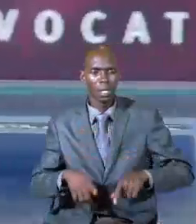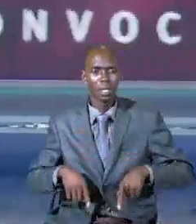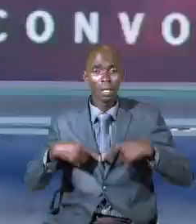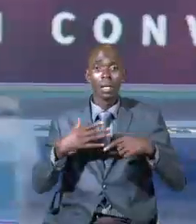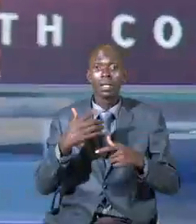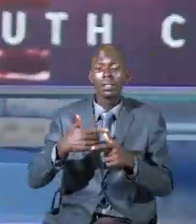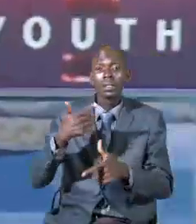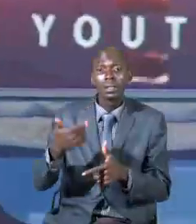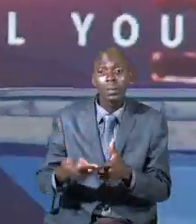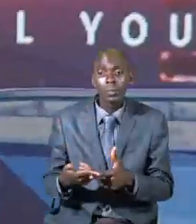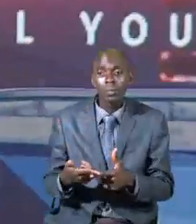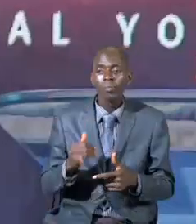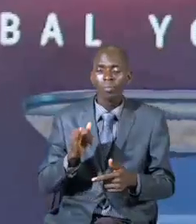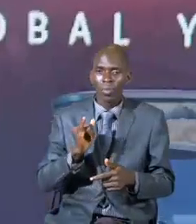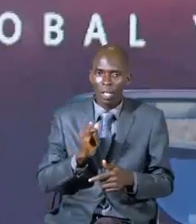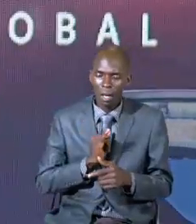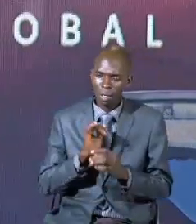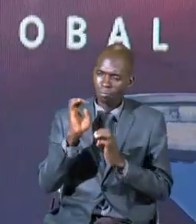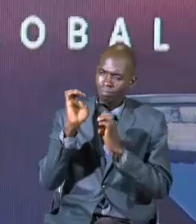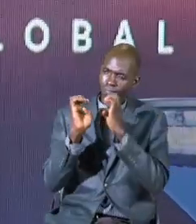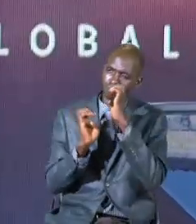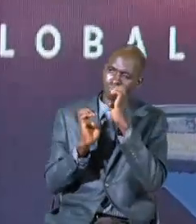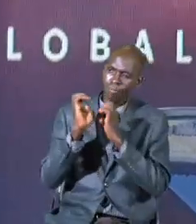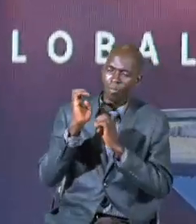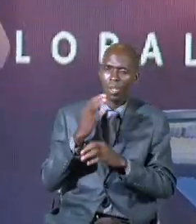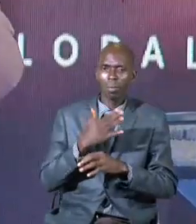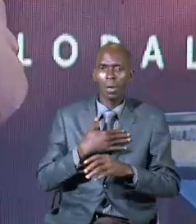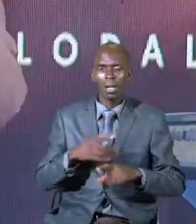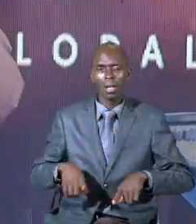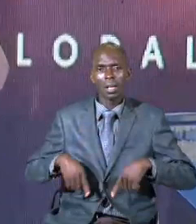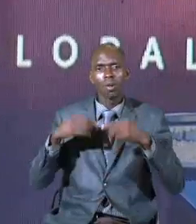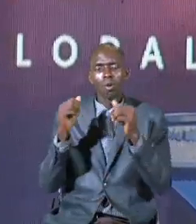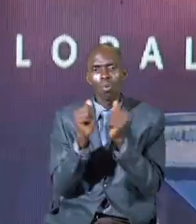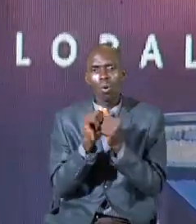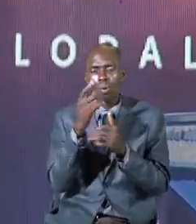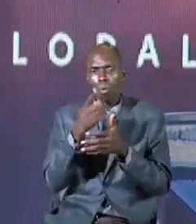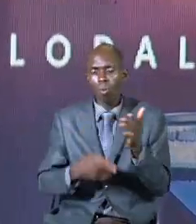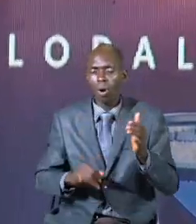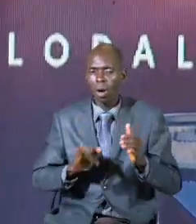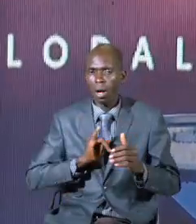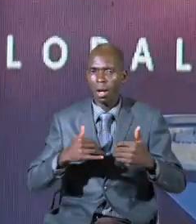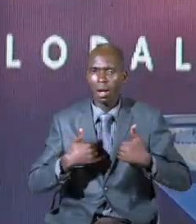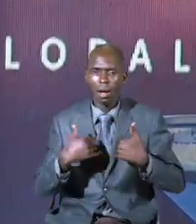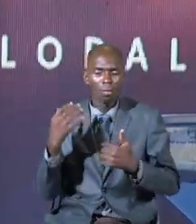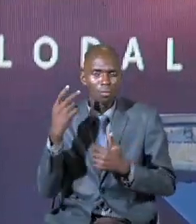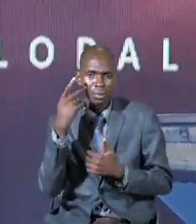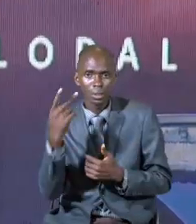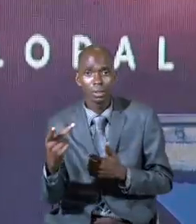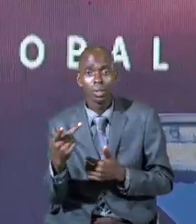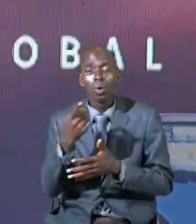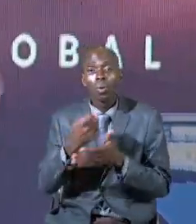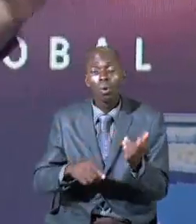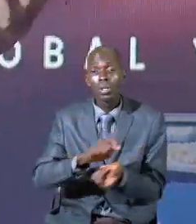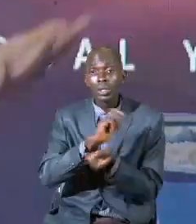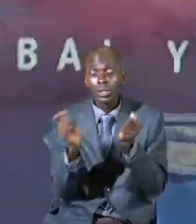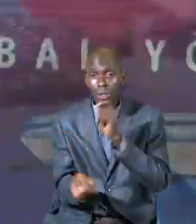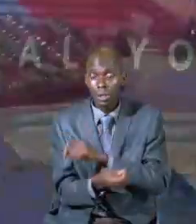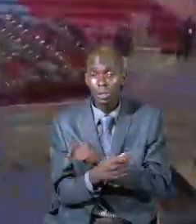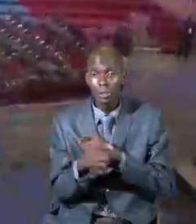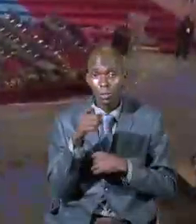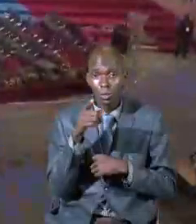evaluate my life with that that I'm hearing. What changes do I have to make? What